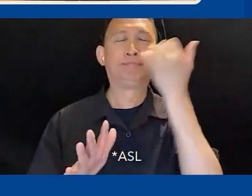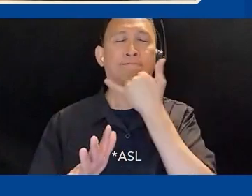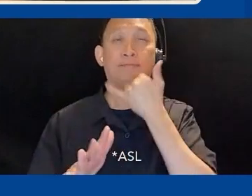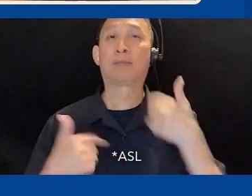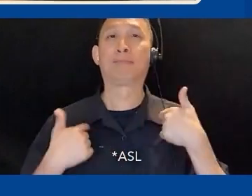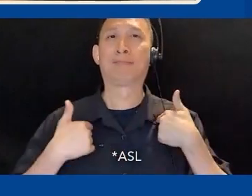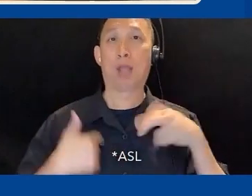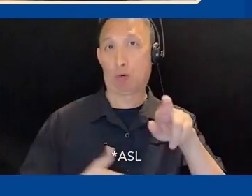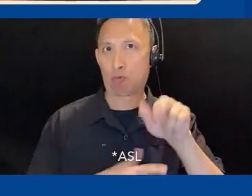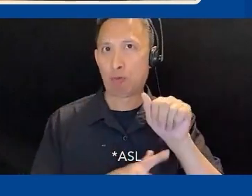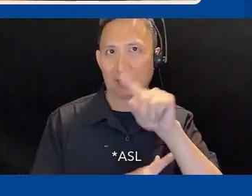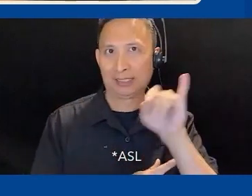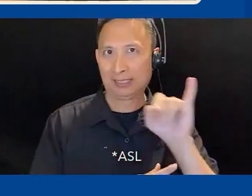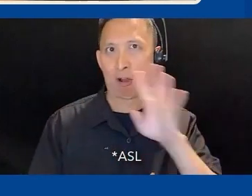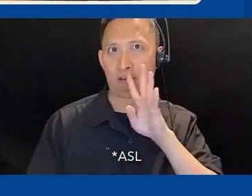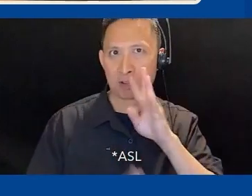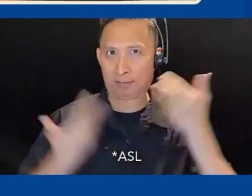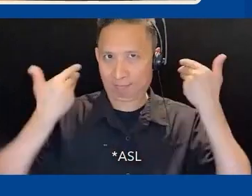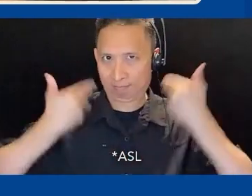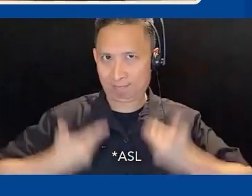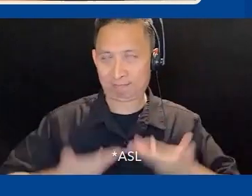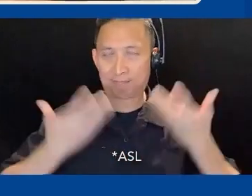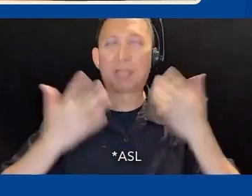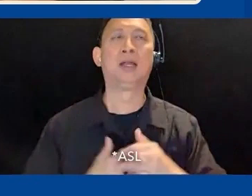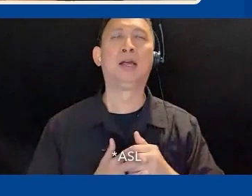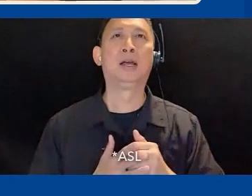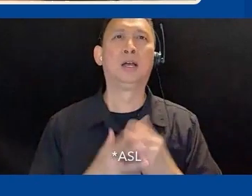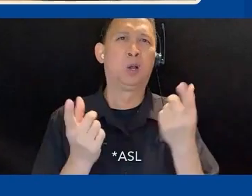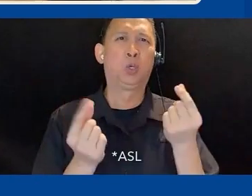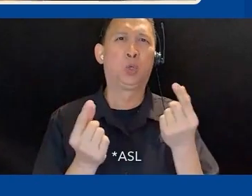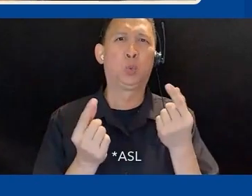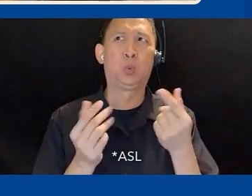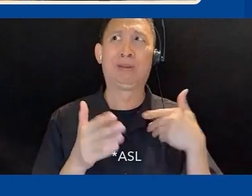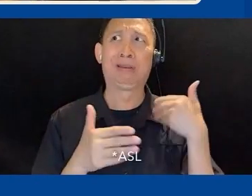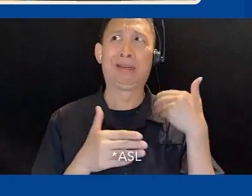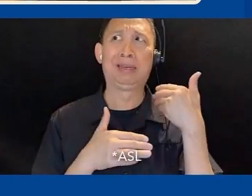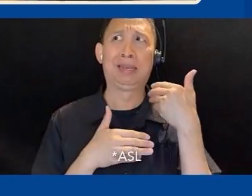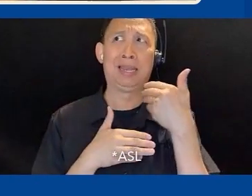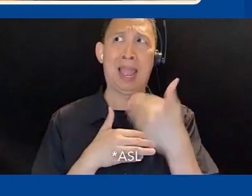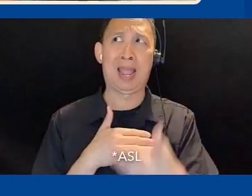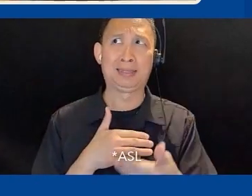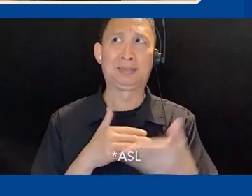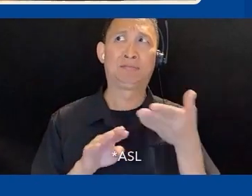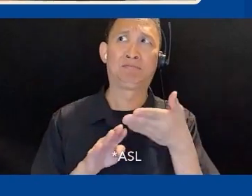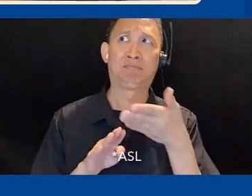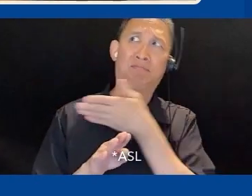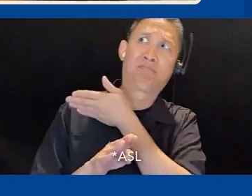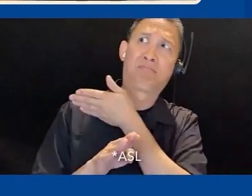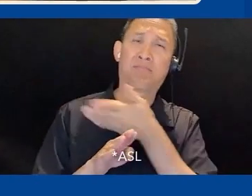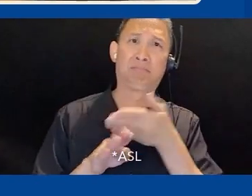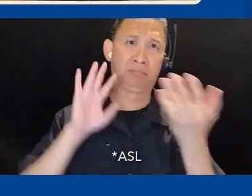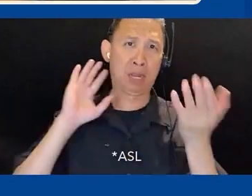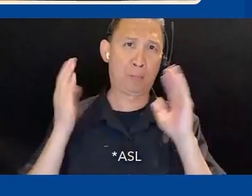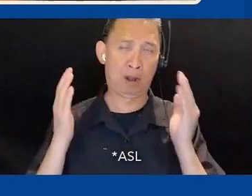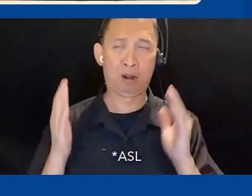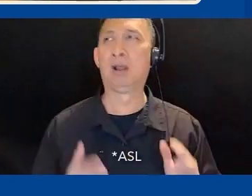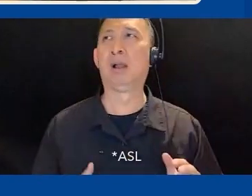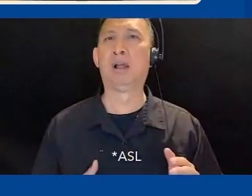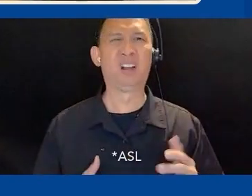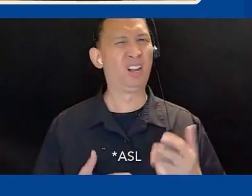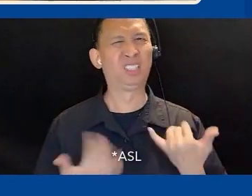speaking. I have mixed feelings about how, you know, things ended up working out, and the whole situation is